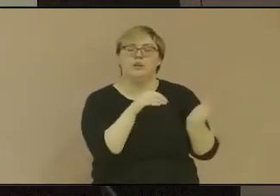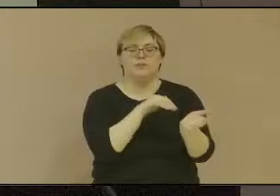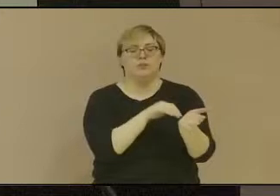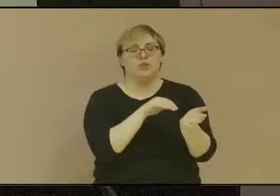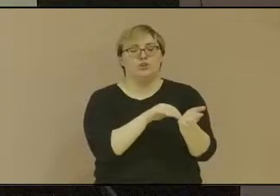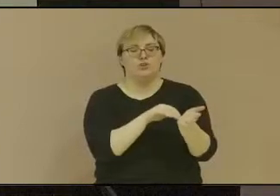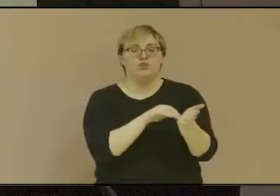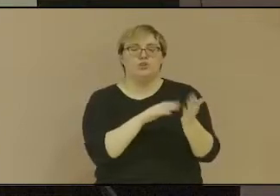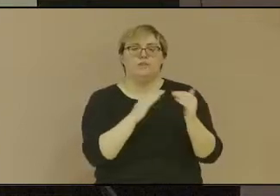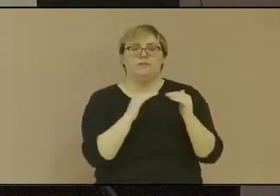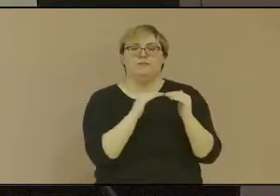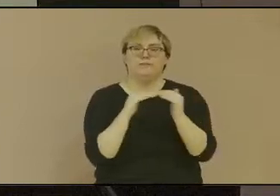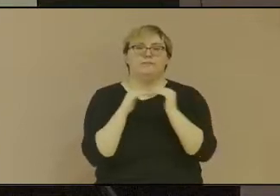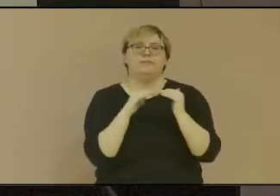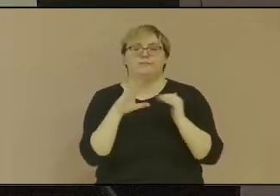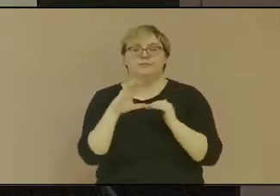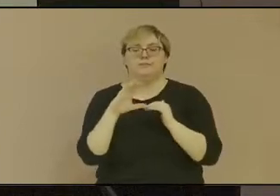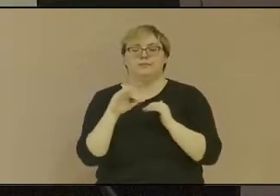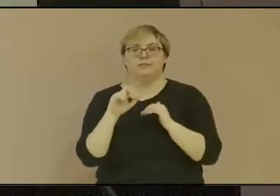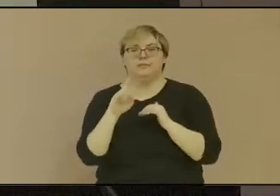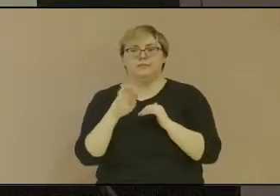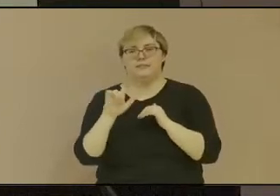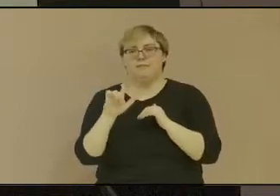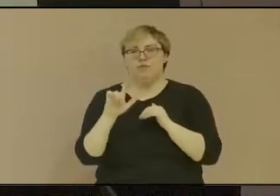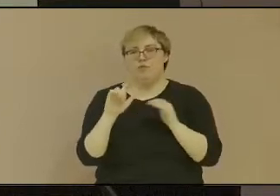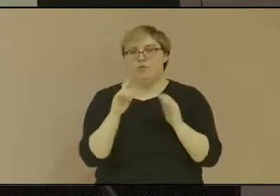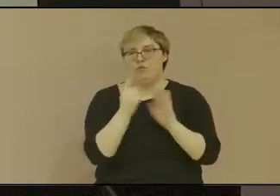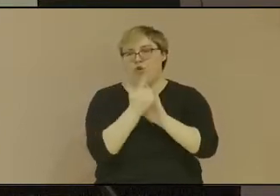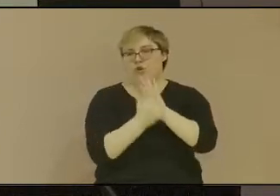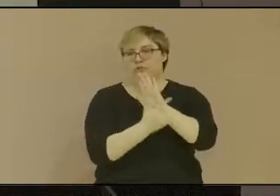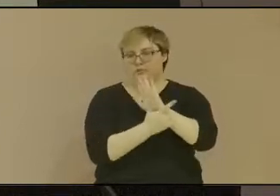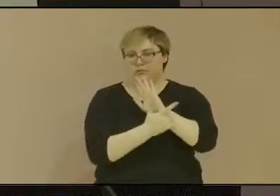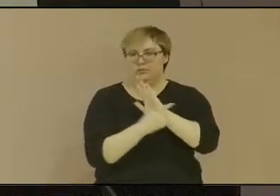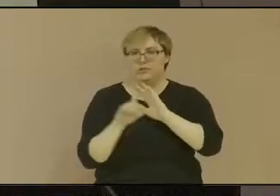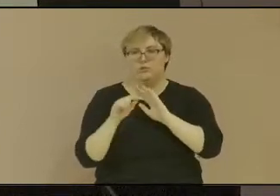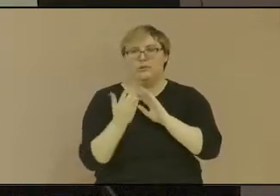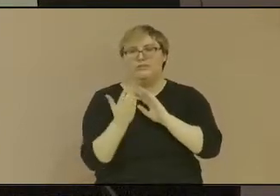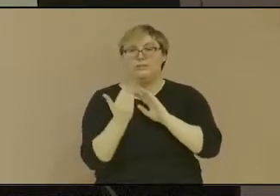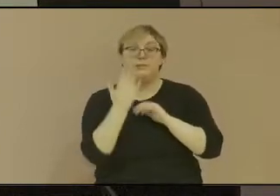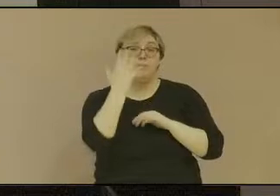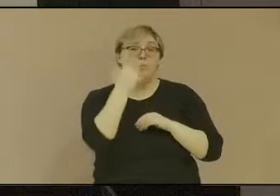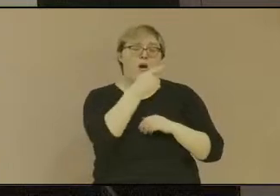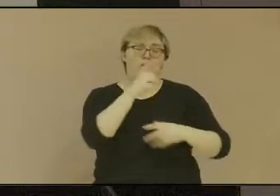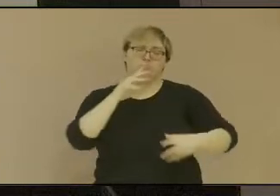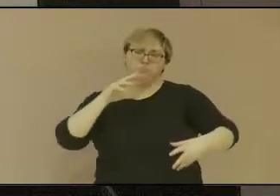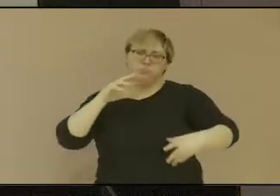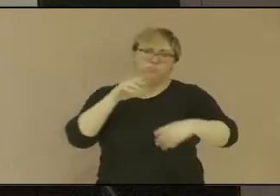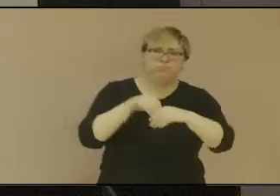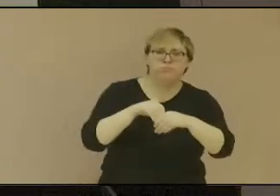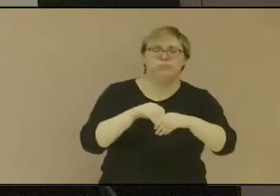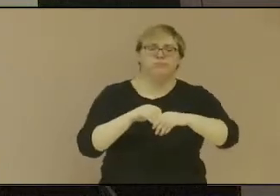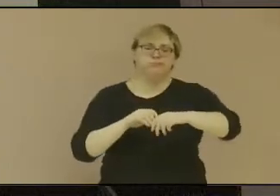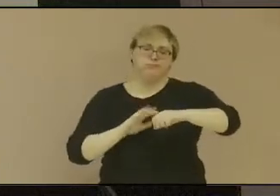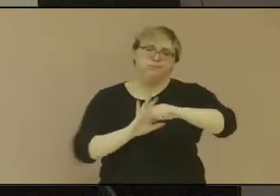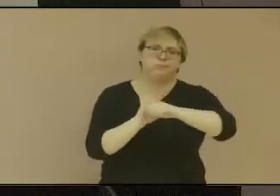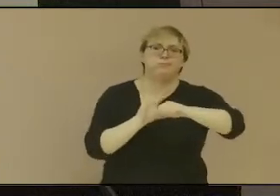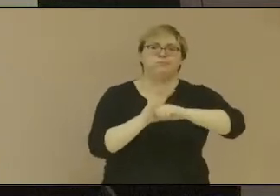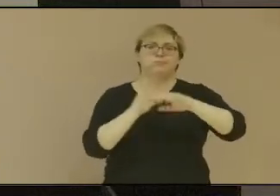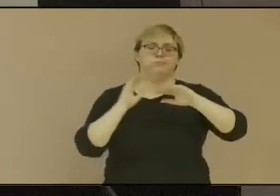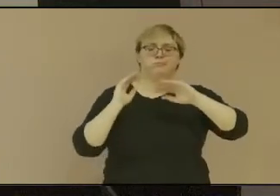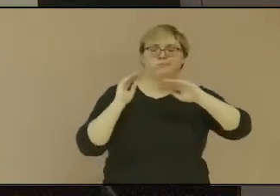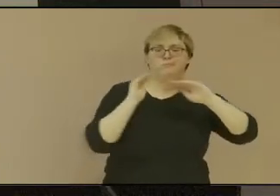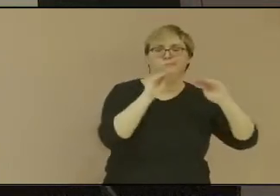by King's in 2015 for her long lifetime contributions to learning,